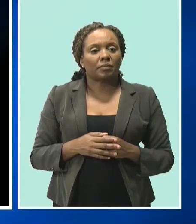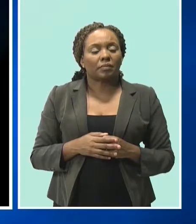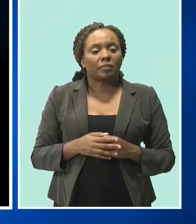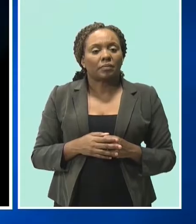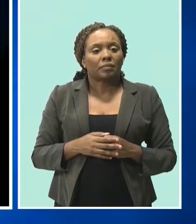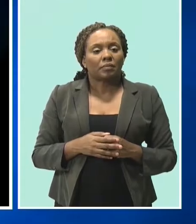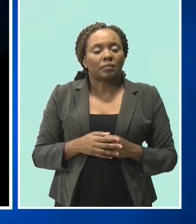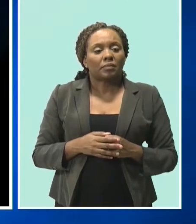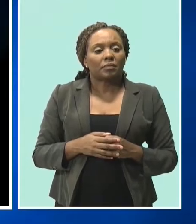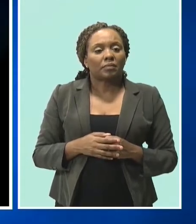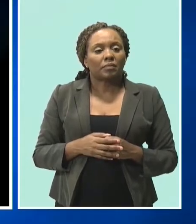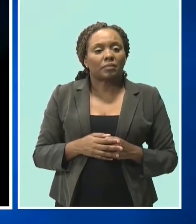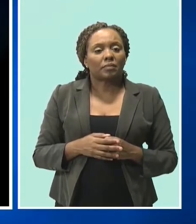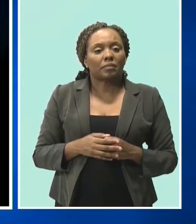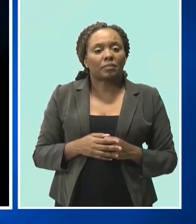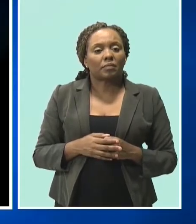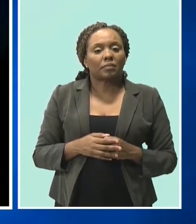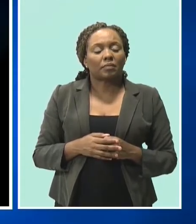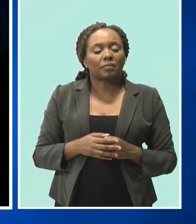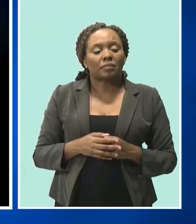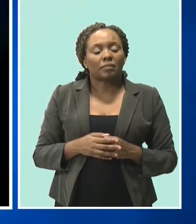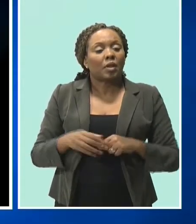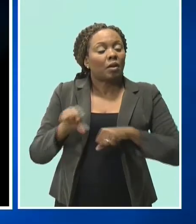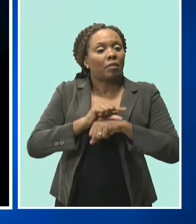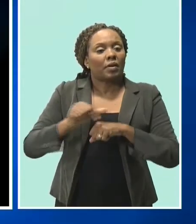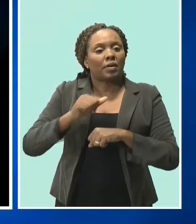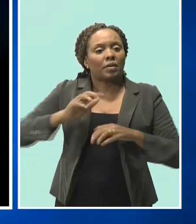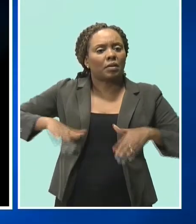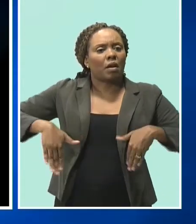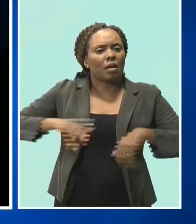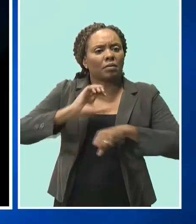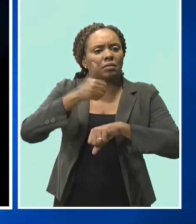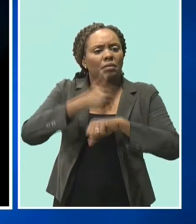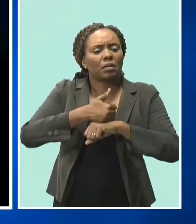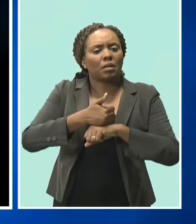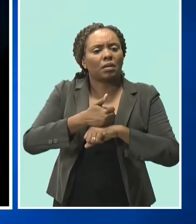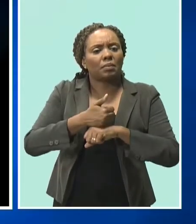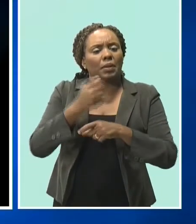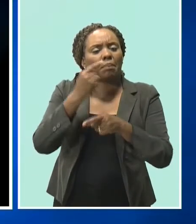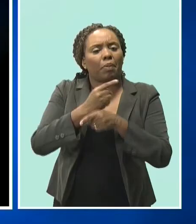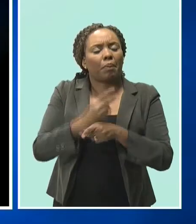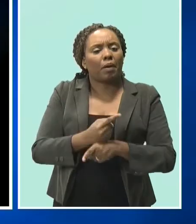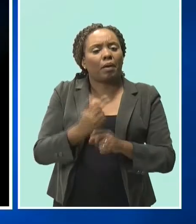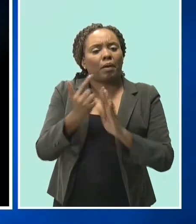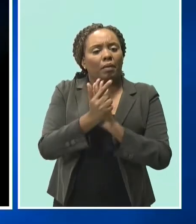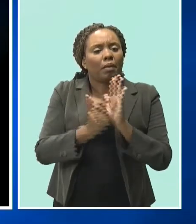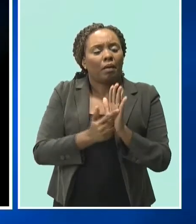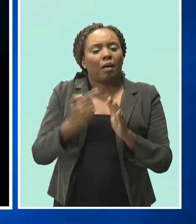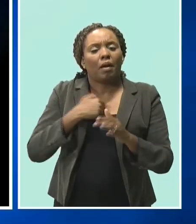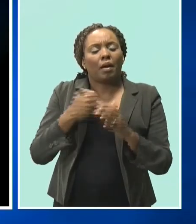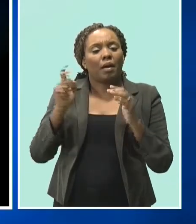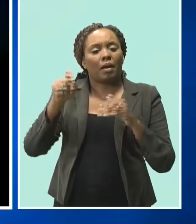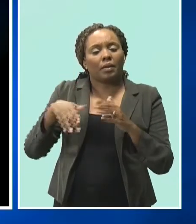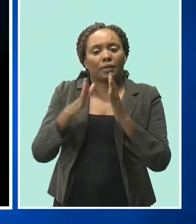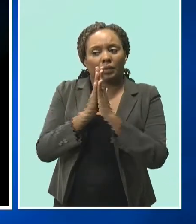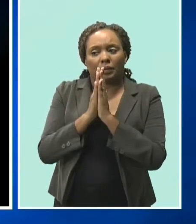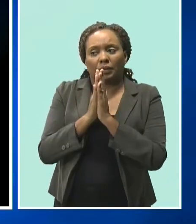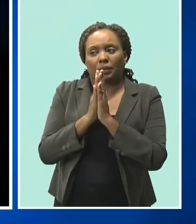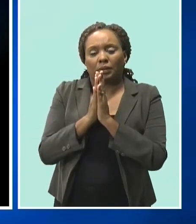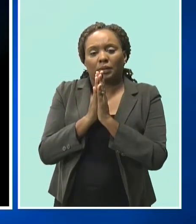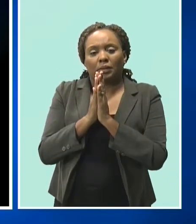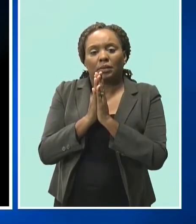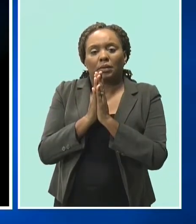Grenada has not enacted the appropriate laws, I was required to seek the intervention of